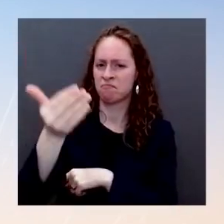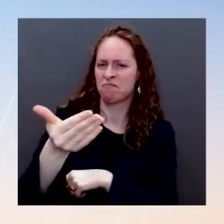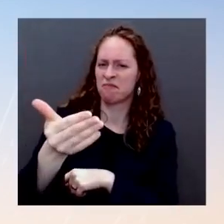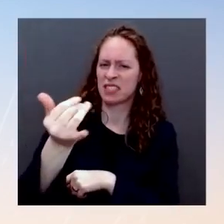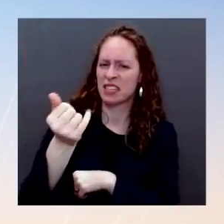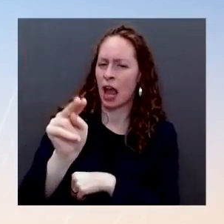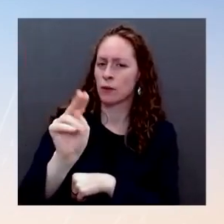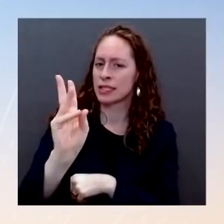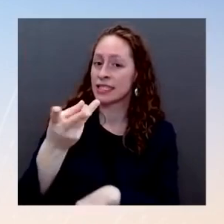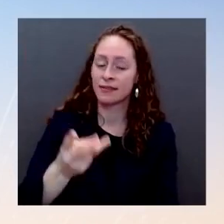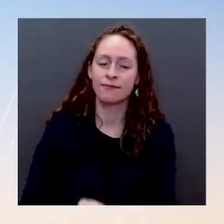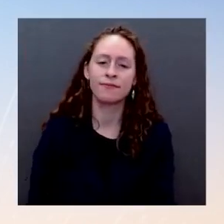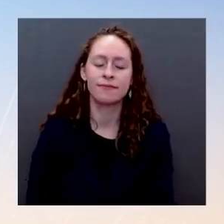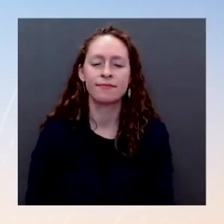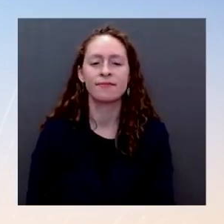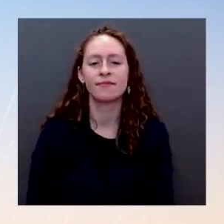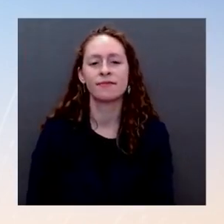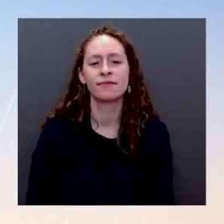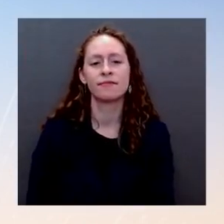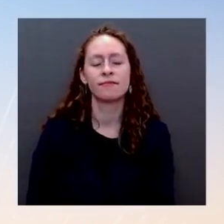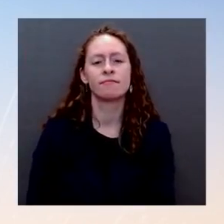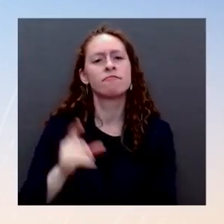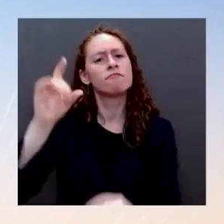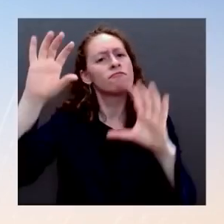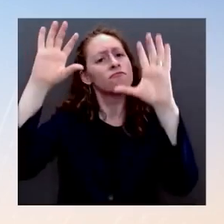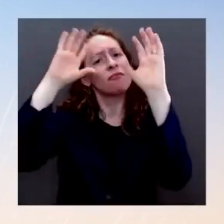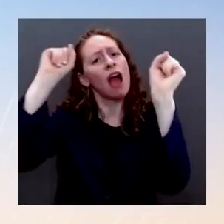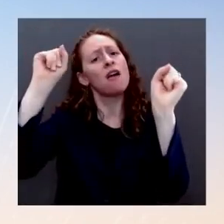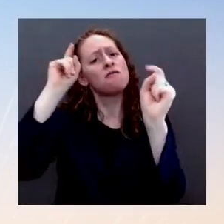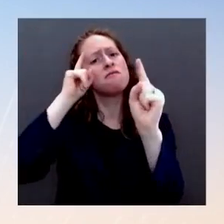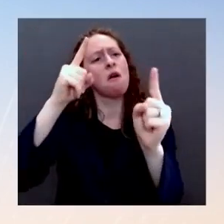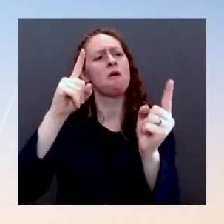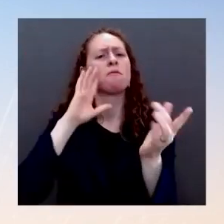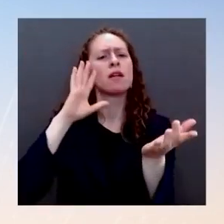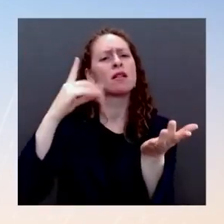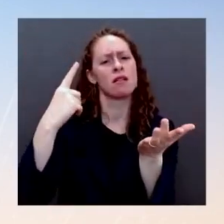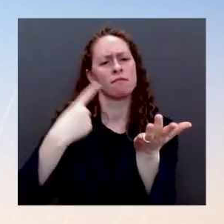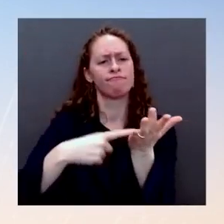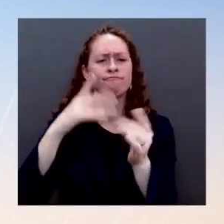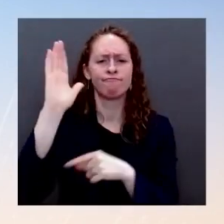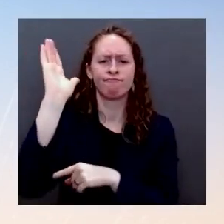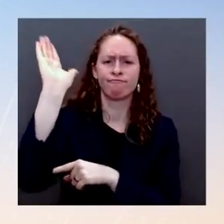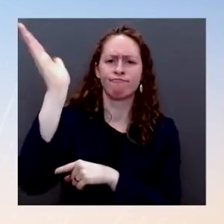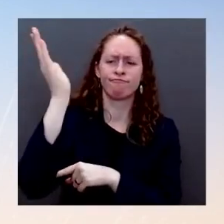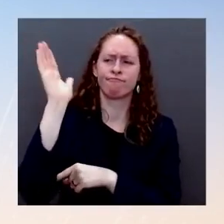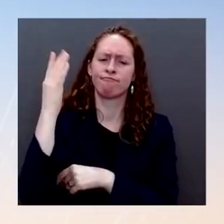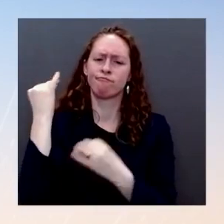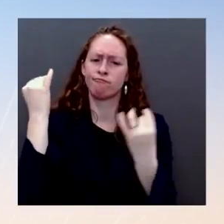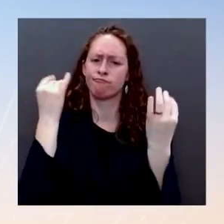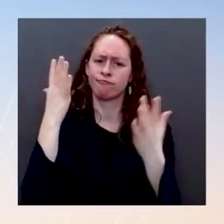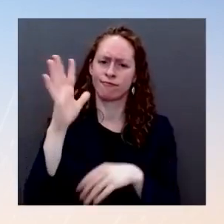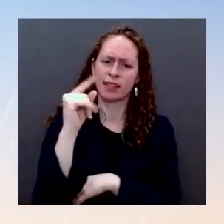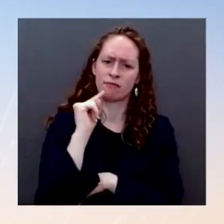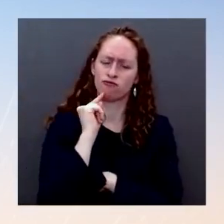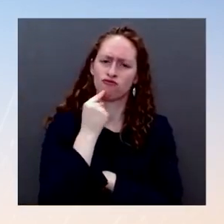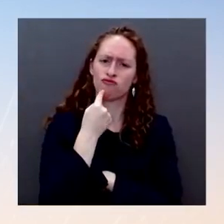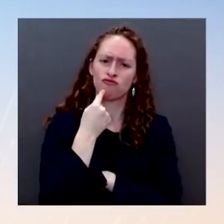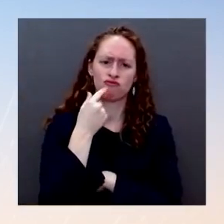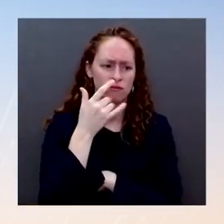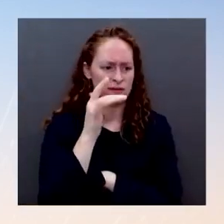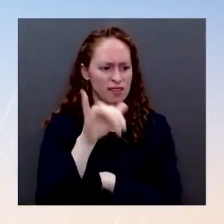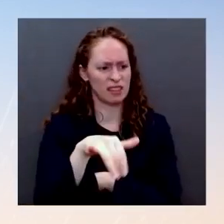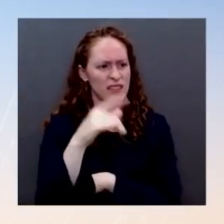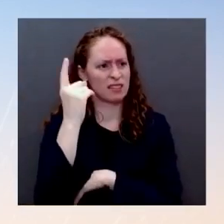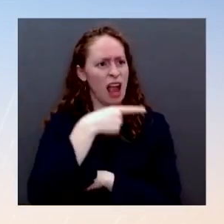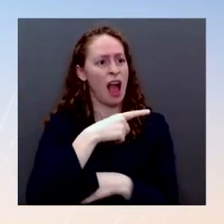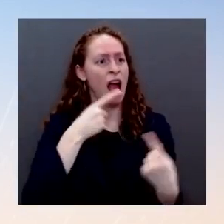of January 6th and what it means for the country 1 year later. As a reminder, on the afternoon of January 6th, the president called what